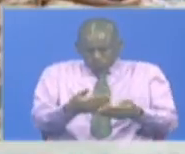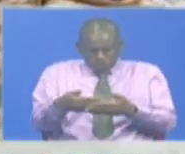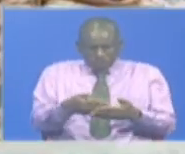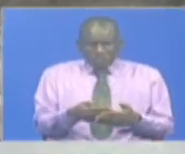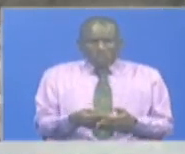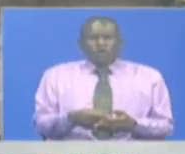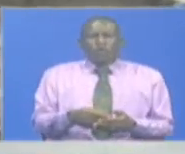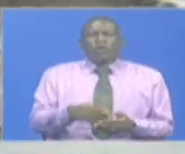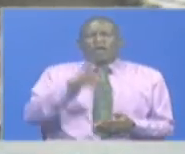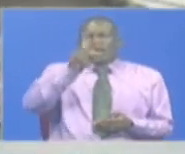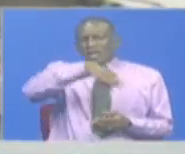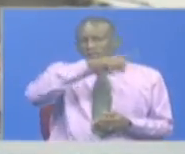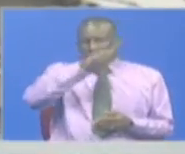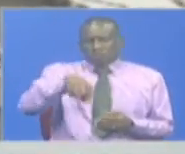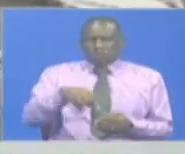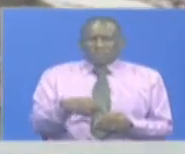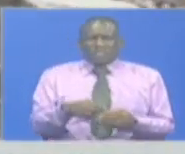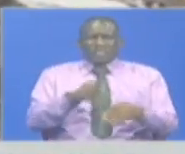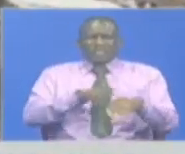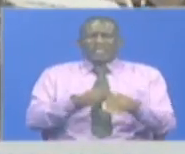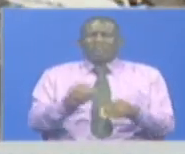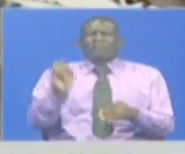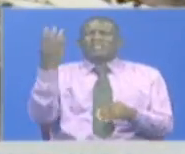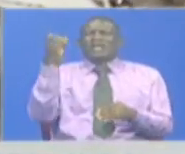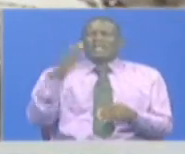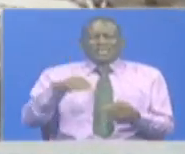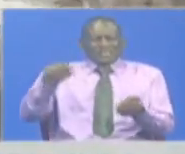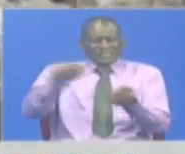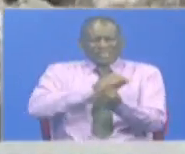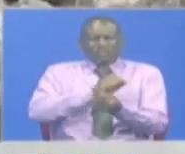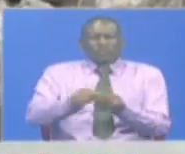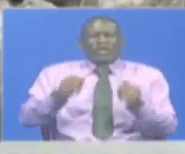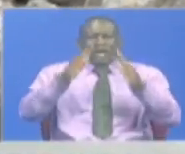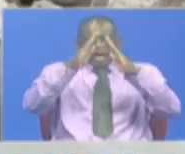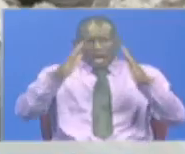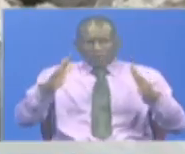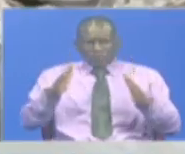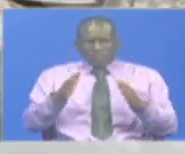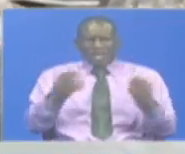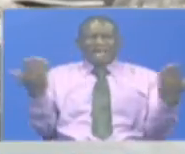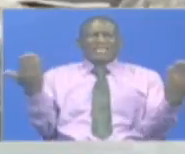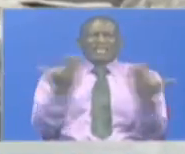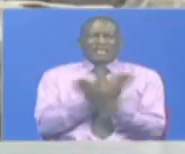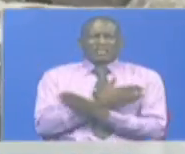shattered when bulldozers pulled her house apart in the dead of the night.